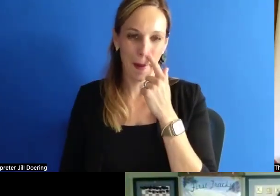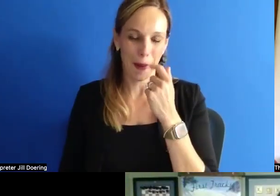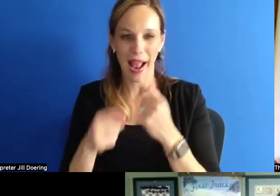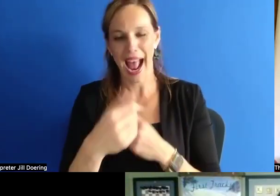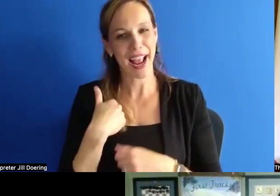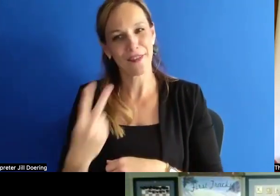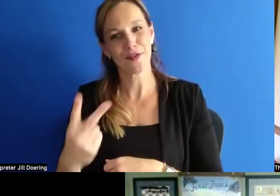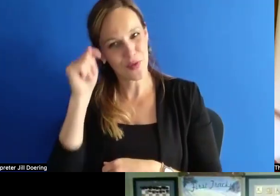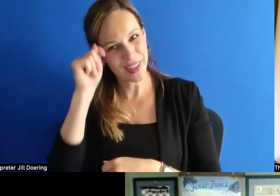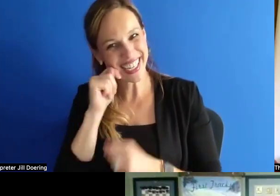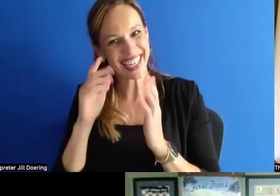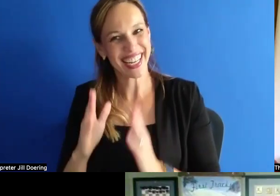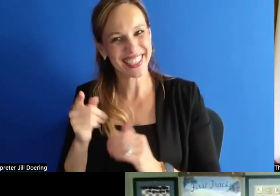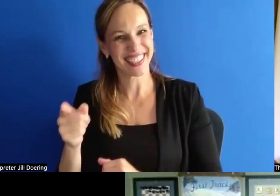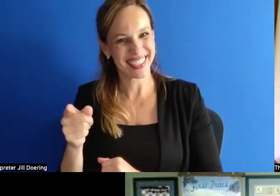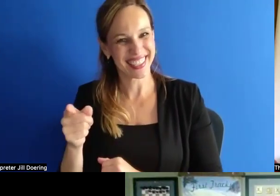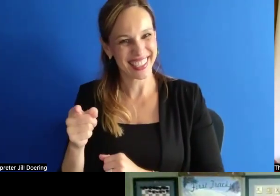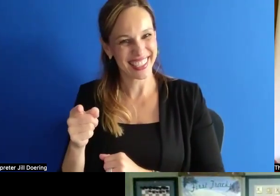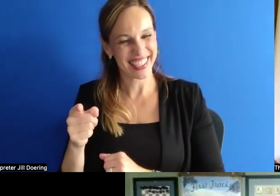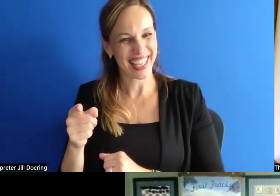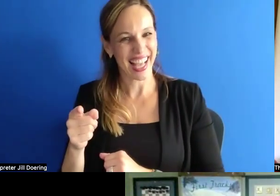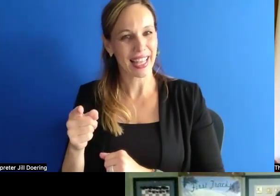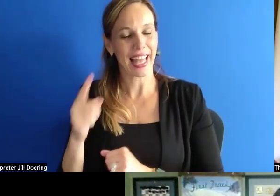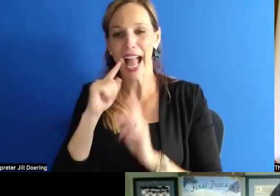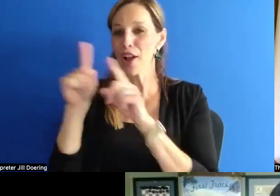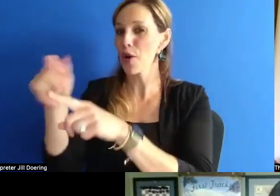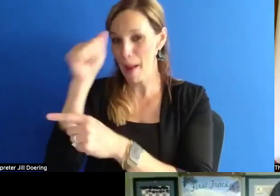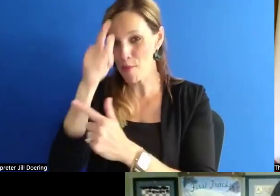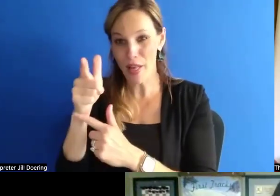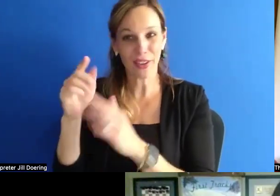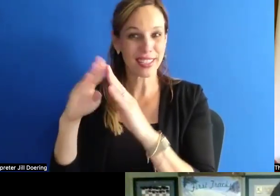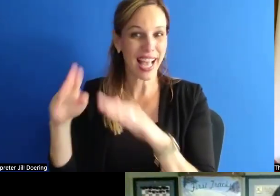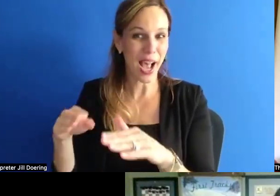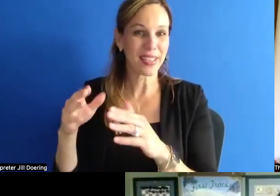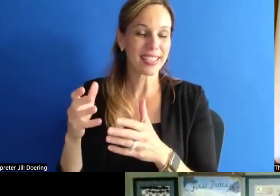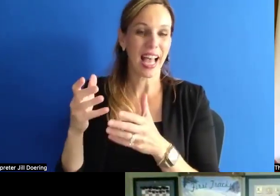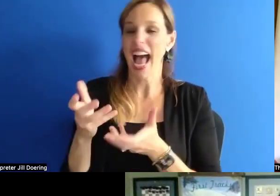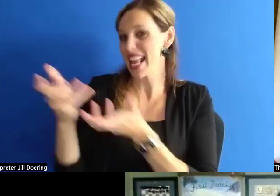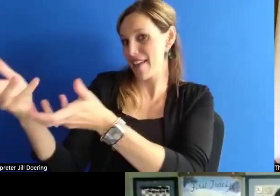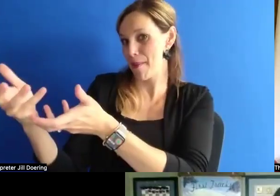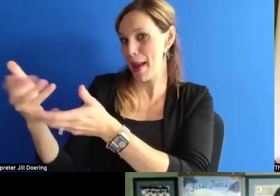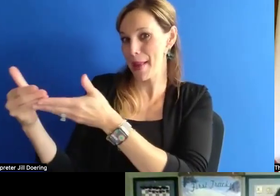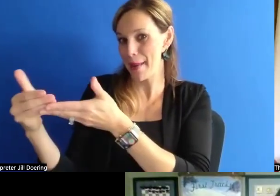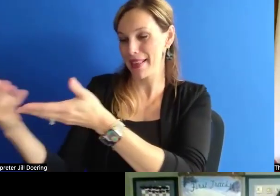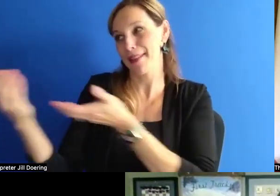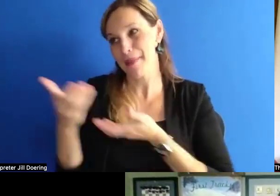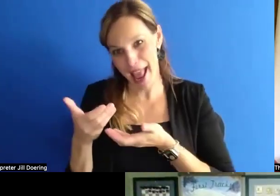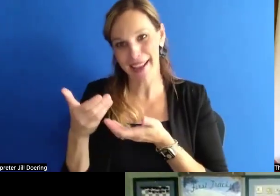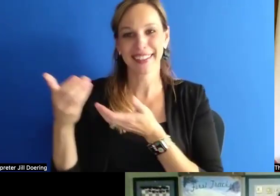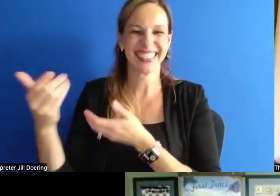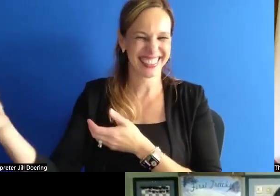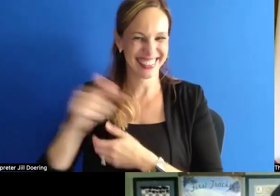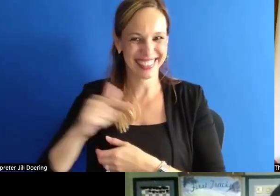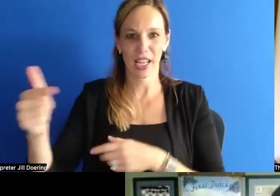teenagers. If I need a baby, I would just go to my brothers and get my baby back and hand it back. Yes. There you go. Yeah. No